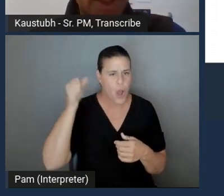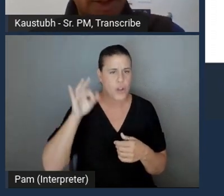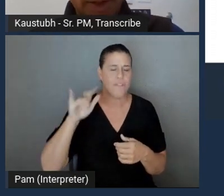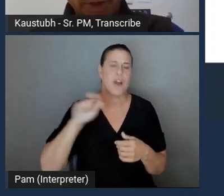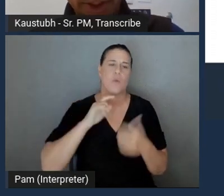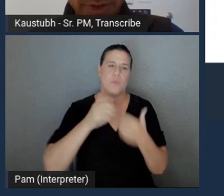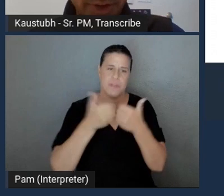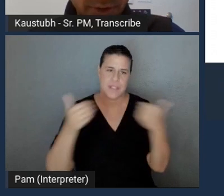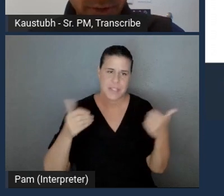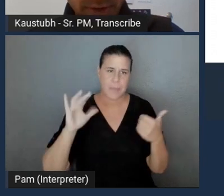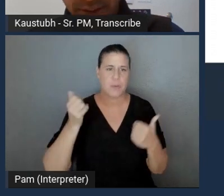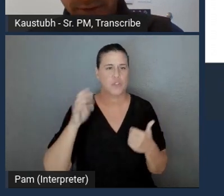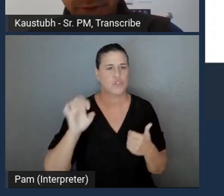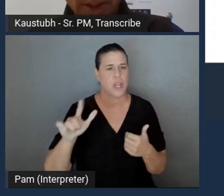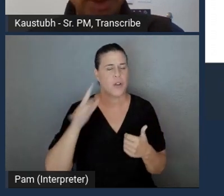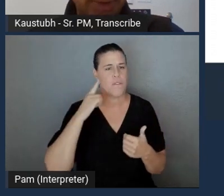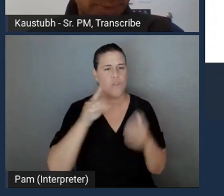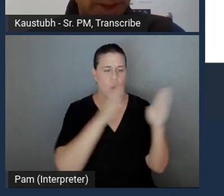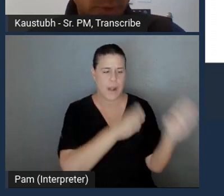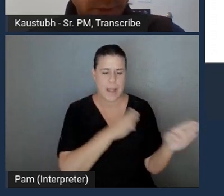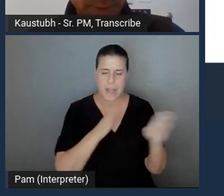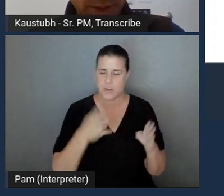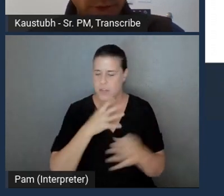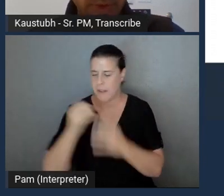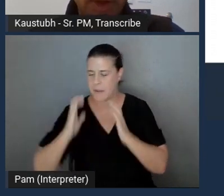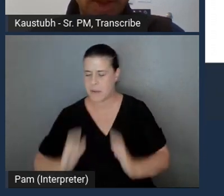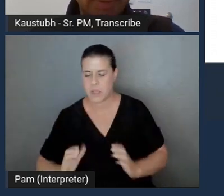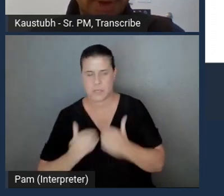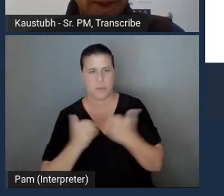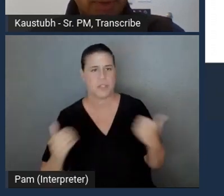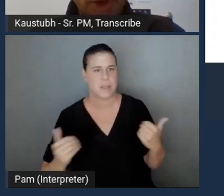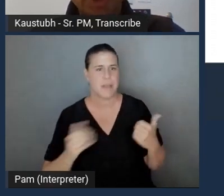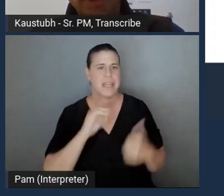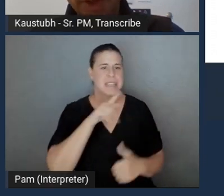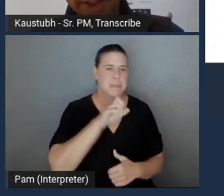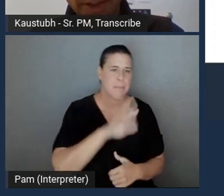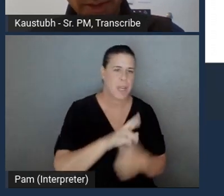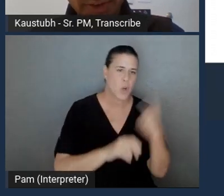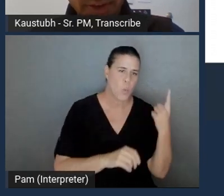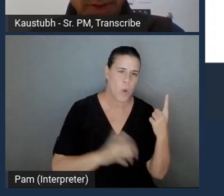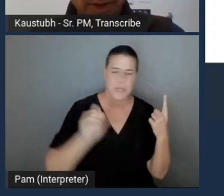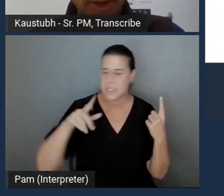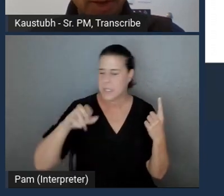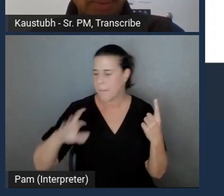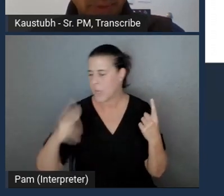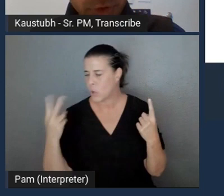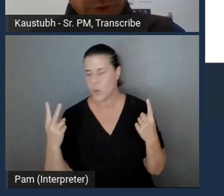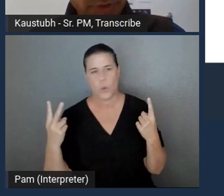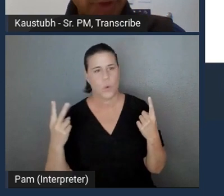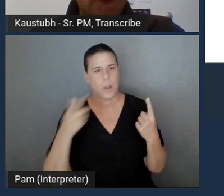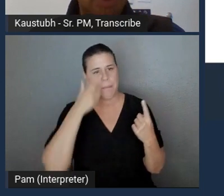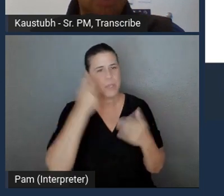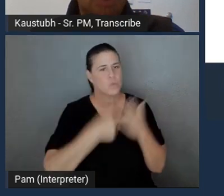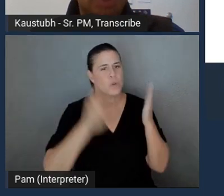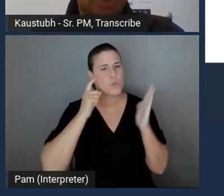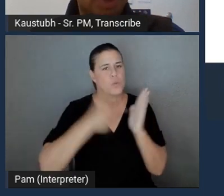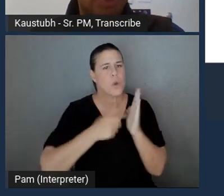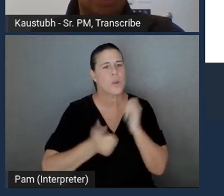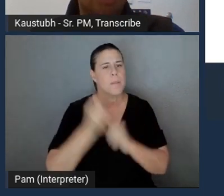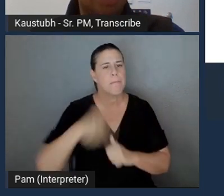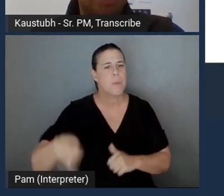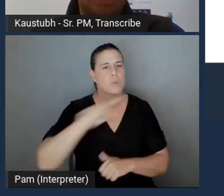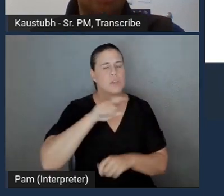for agent and customer, speaker 1 and speaker 2. But what you'll find is most of your